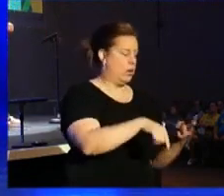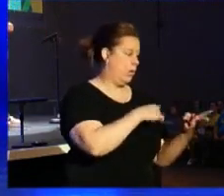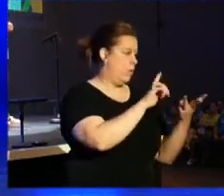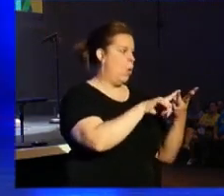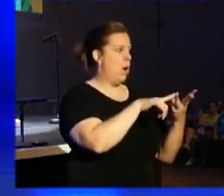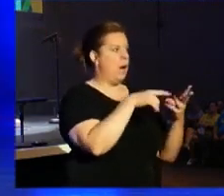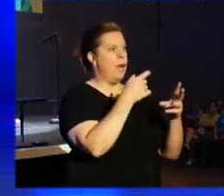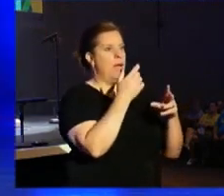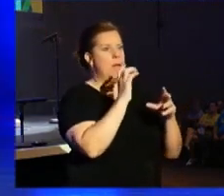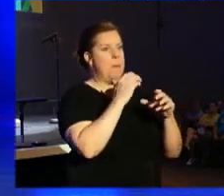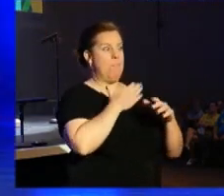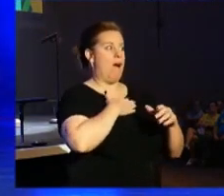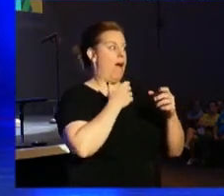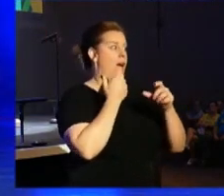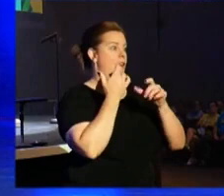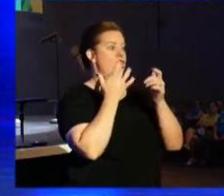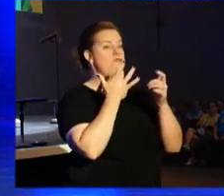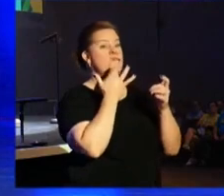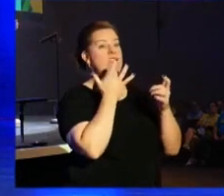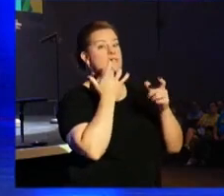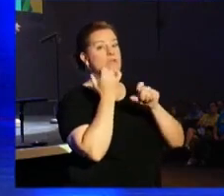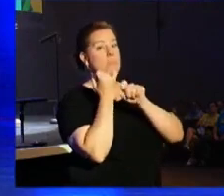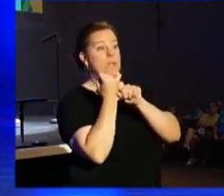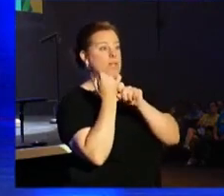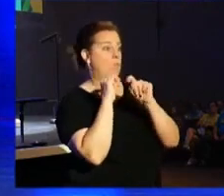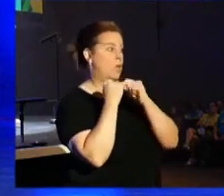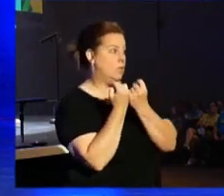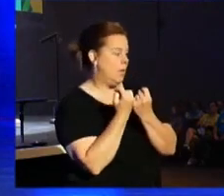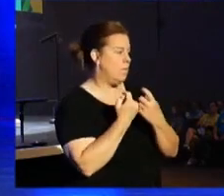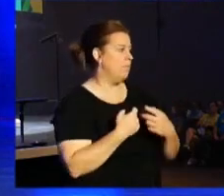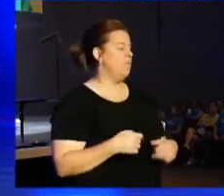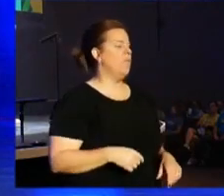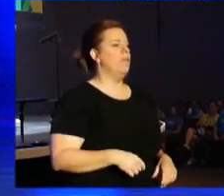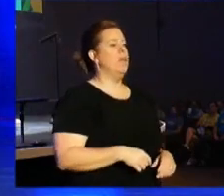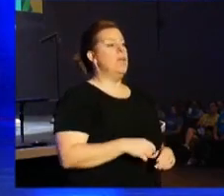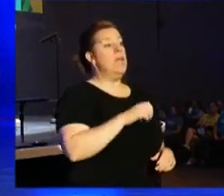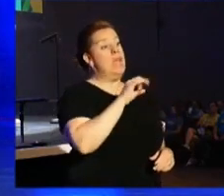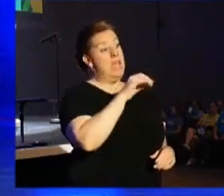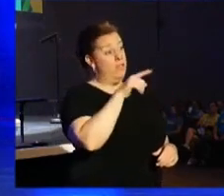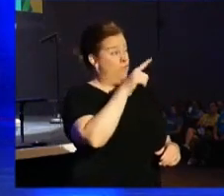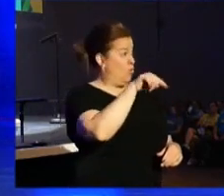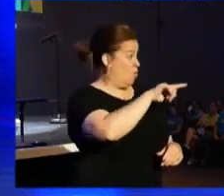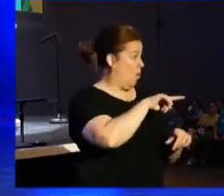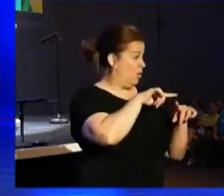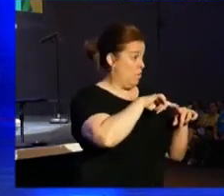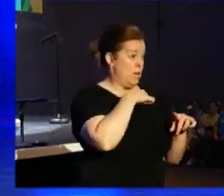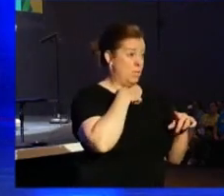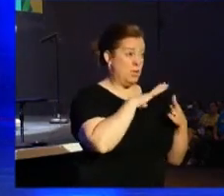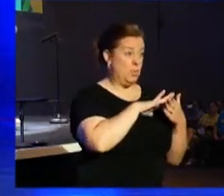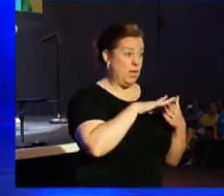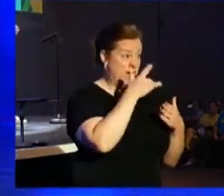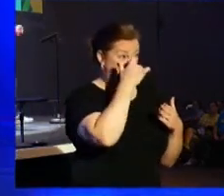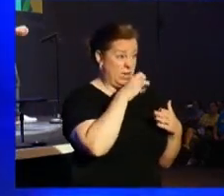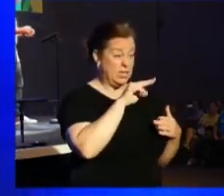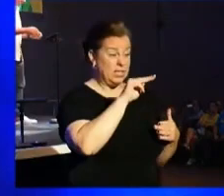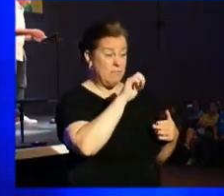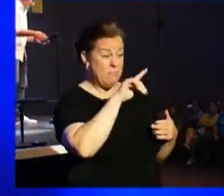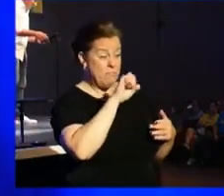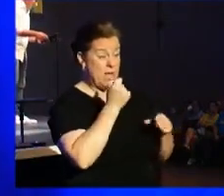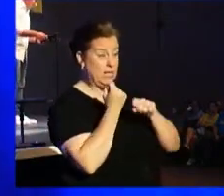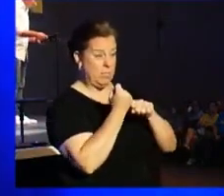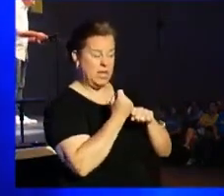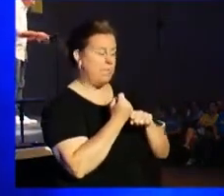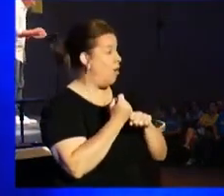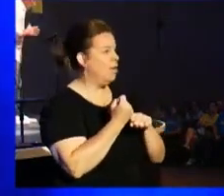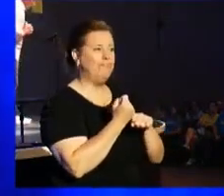trouble. If my kindness to you is dependent on the Mets, y'all better run. It is